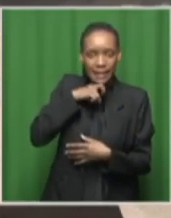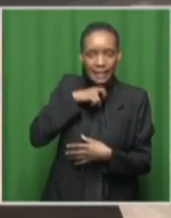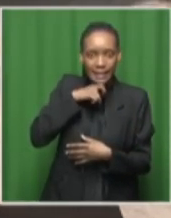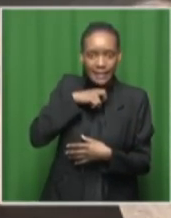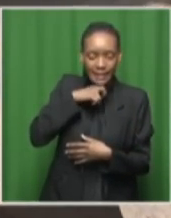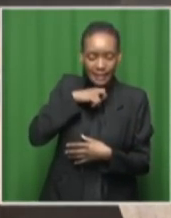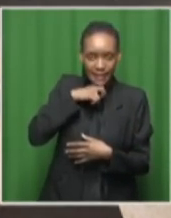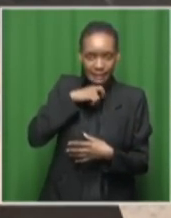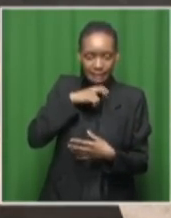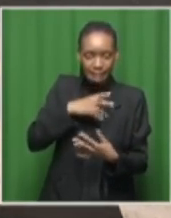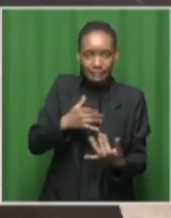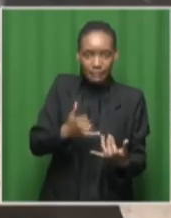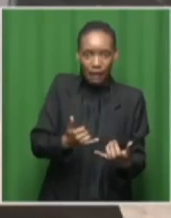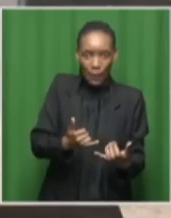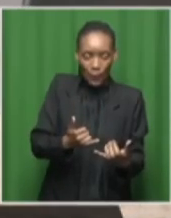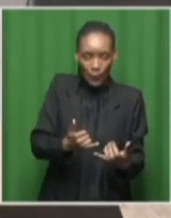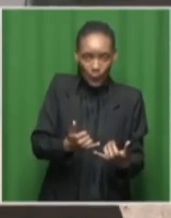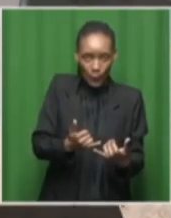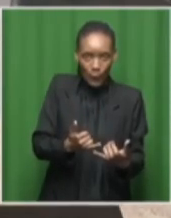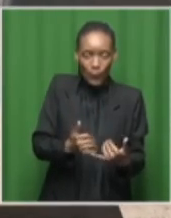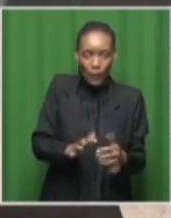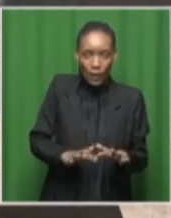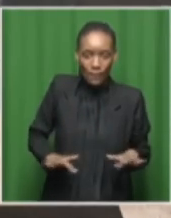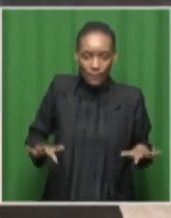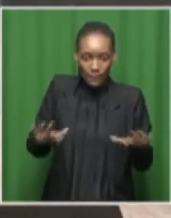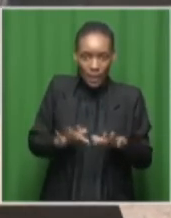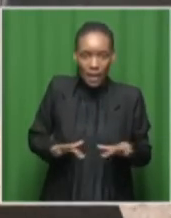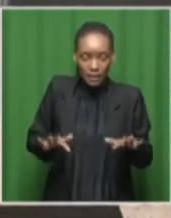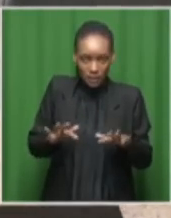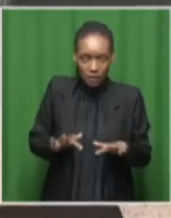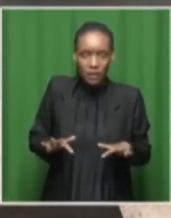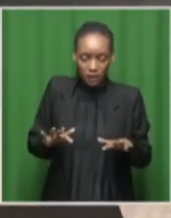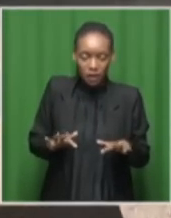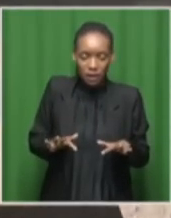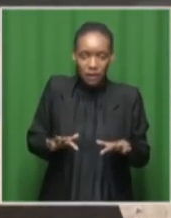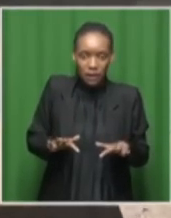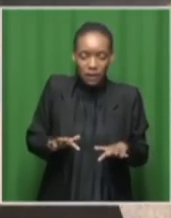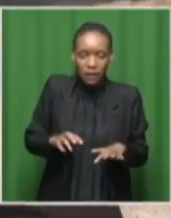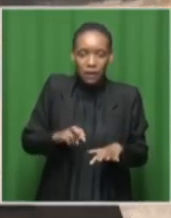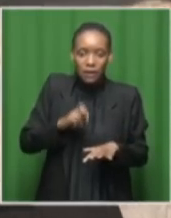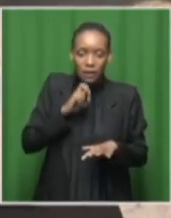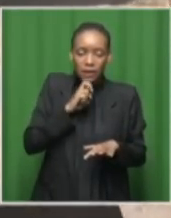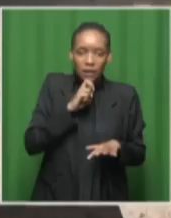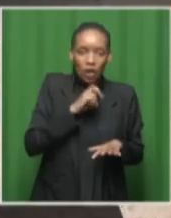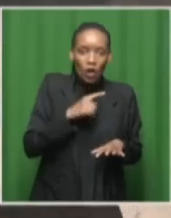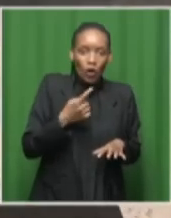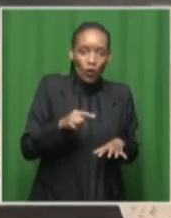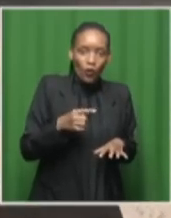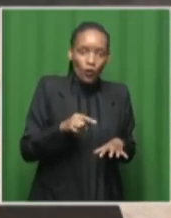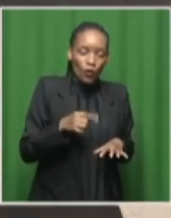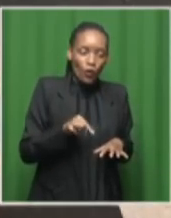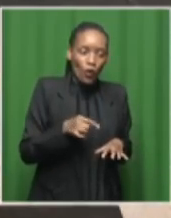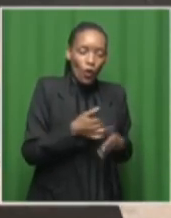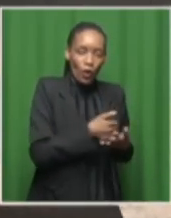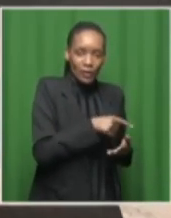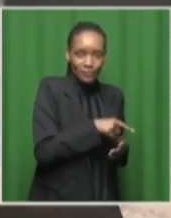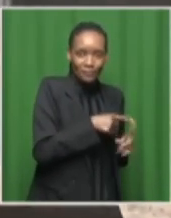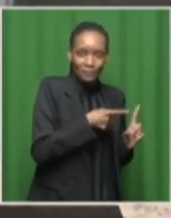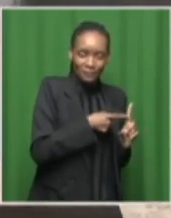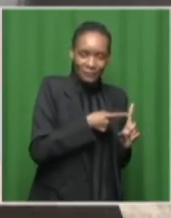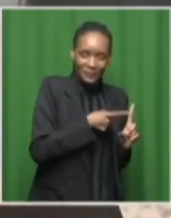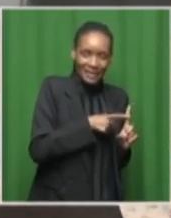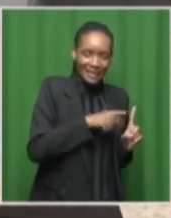Buthelezi, who is been holding the fort for Umntwana Mangosuthu Buthelezi.